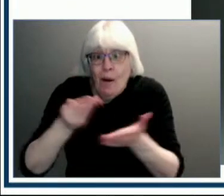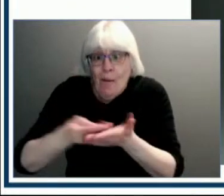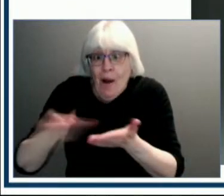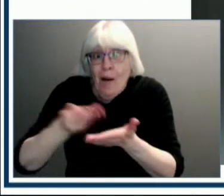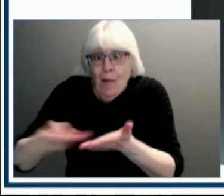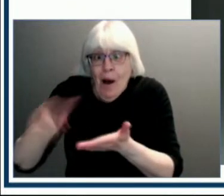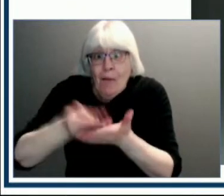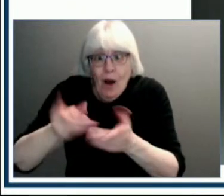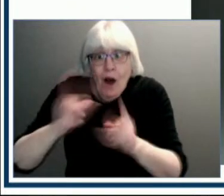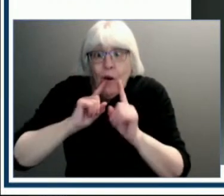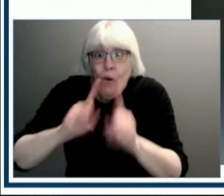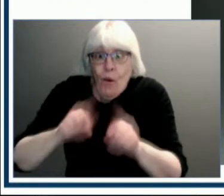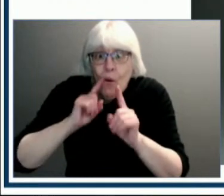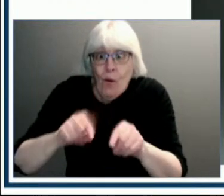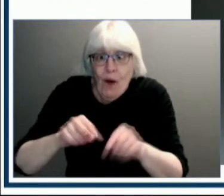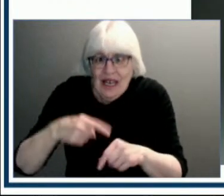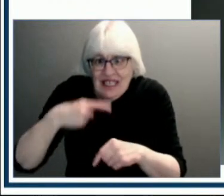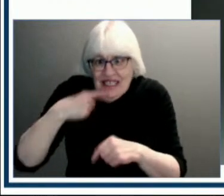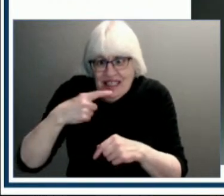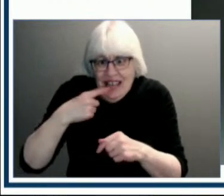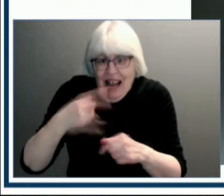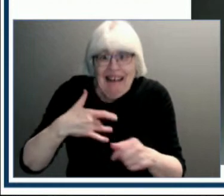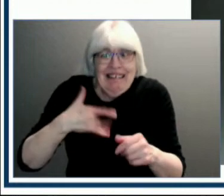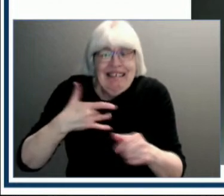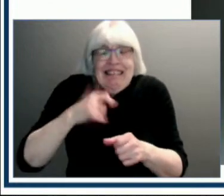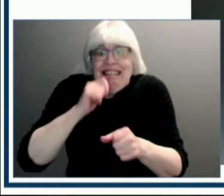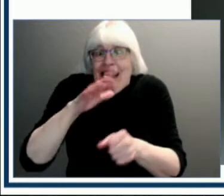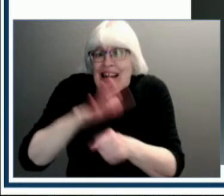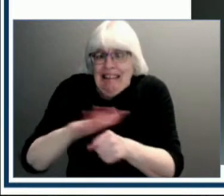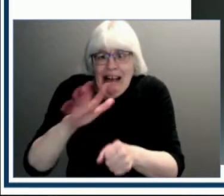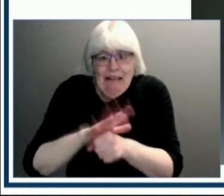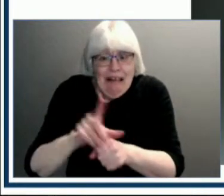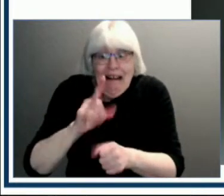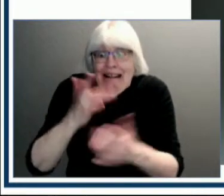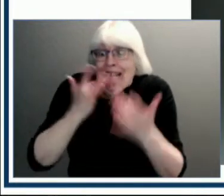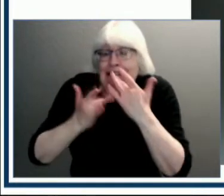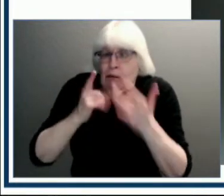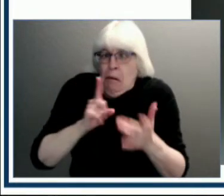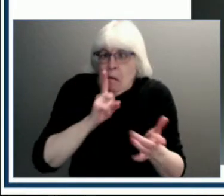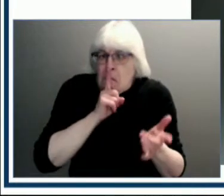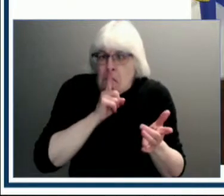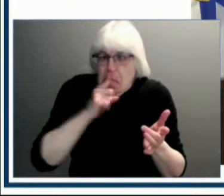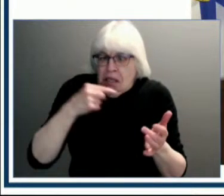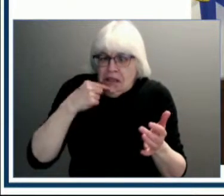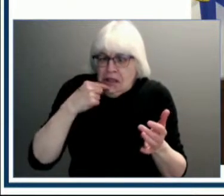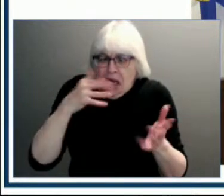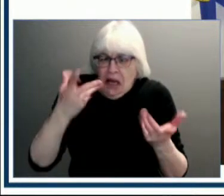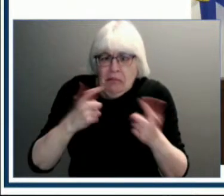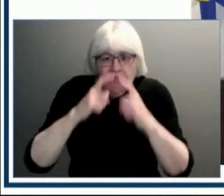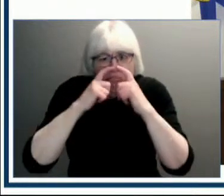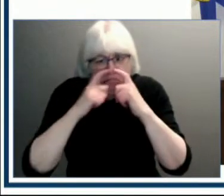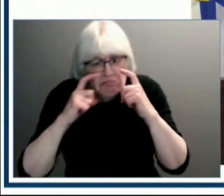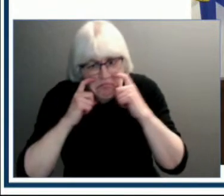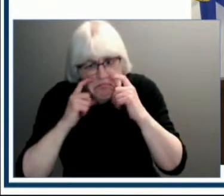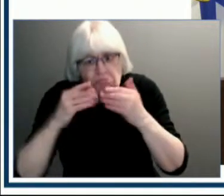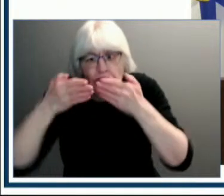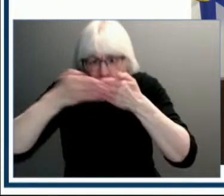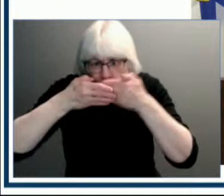of whether it's the 3-ply cloth masks or medical masks. Go ahead, John, with your